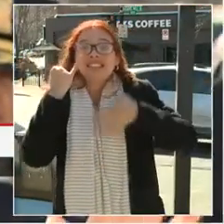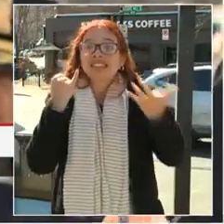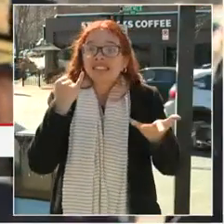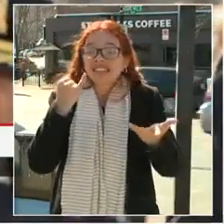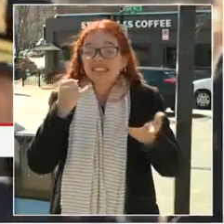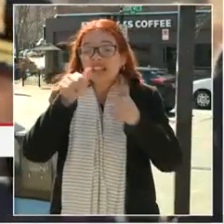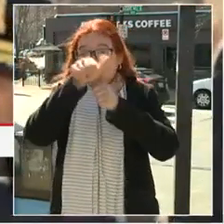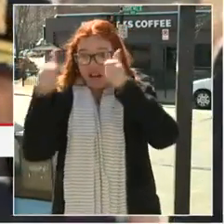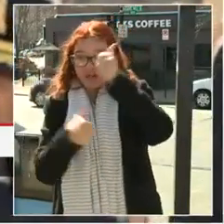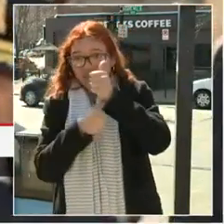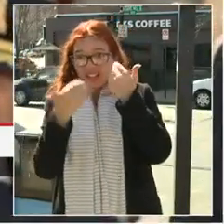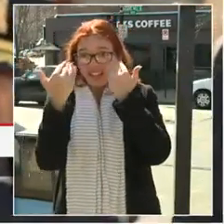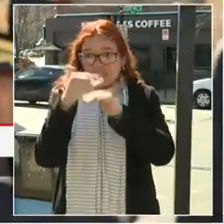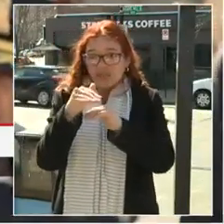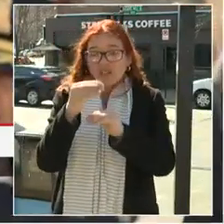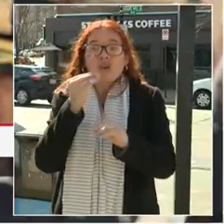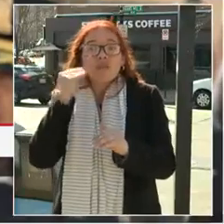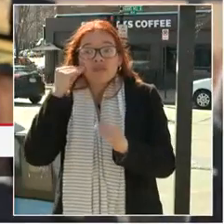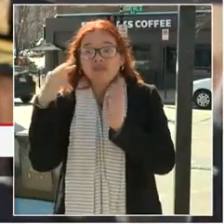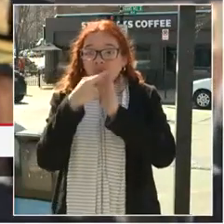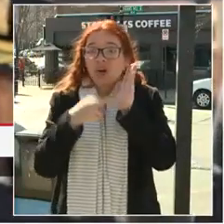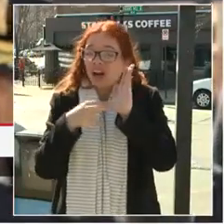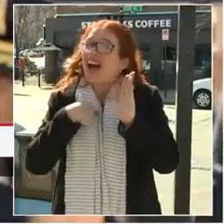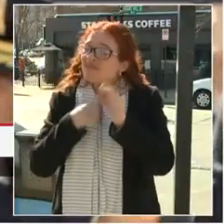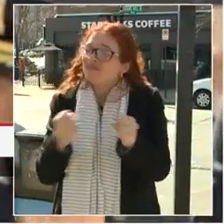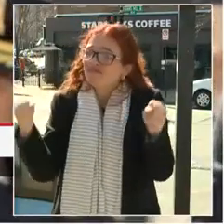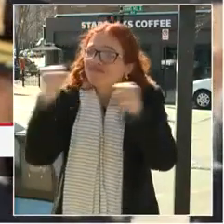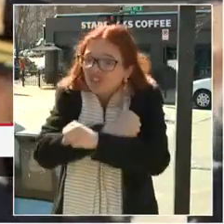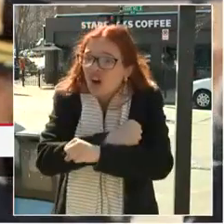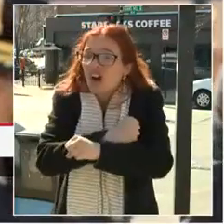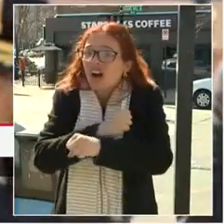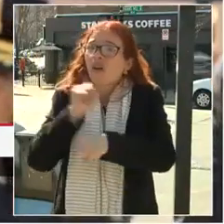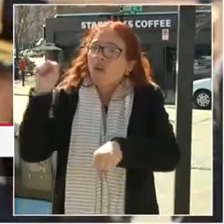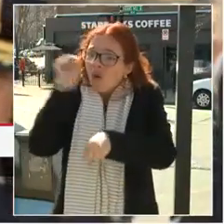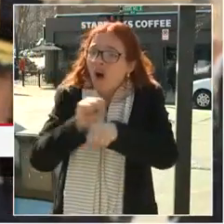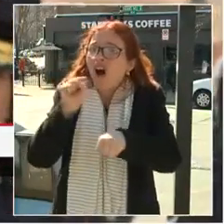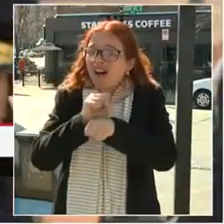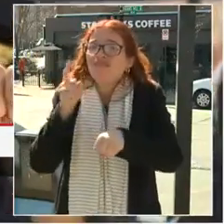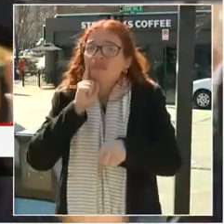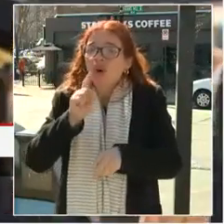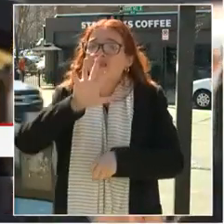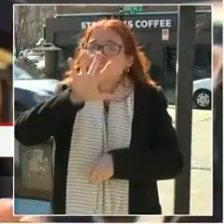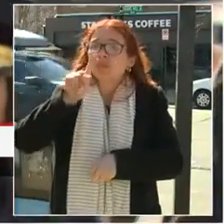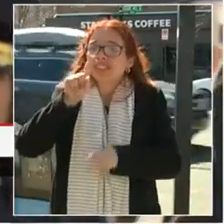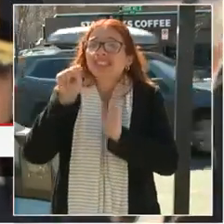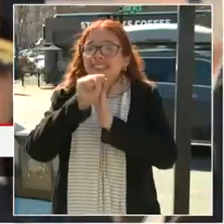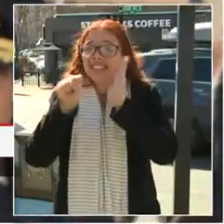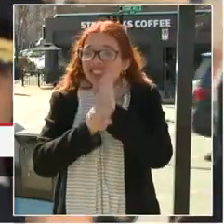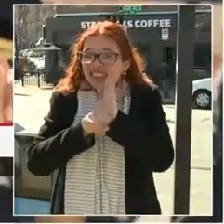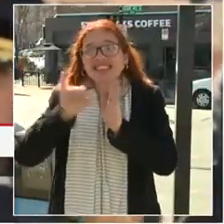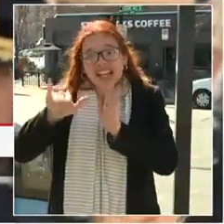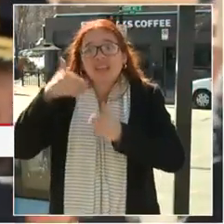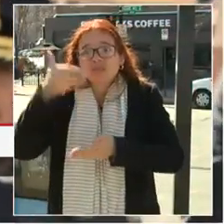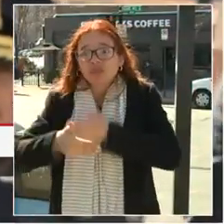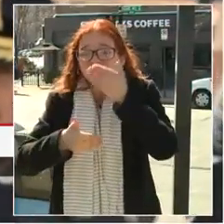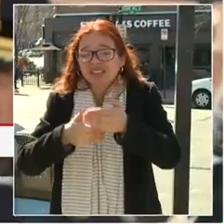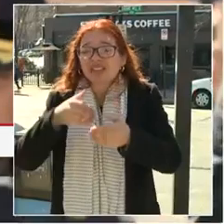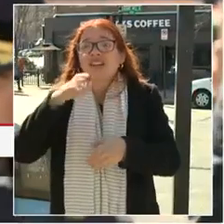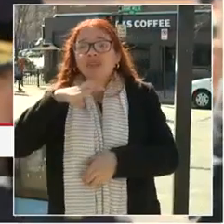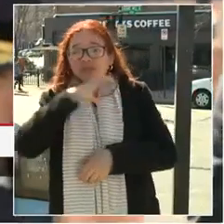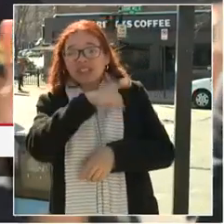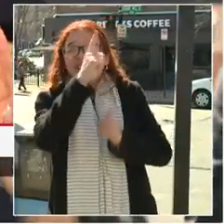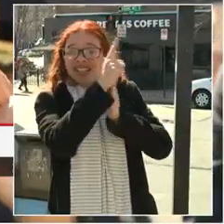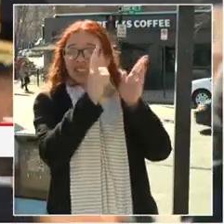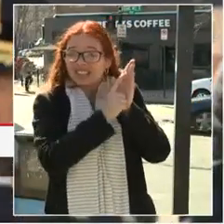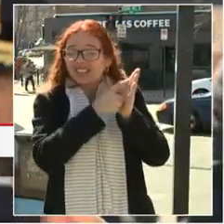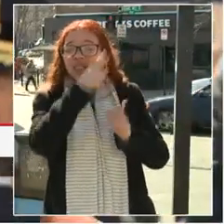know how hard I fought for us to become the 51st state, this is the process. The council makes laws. I can veto or sign